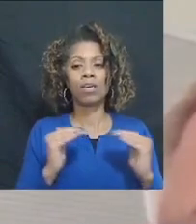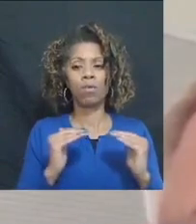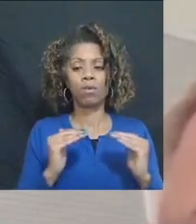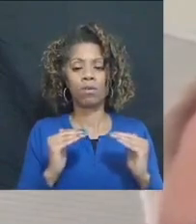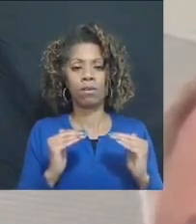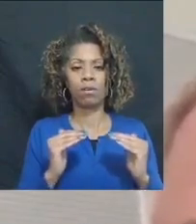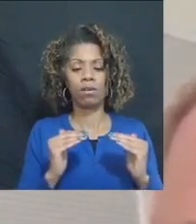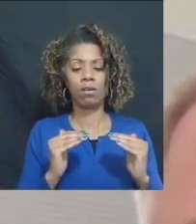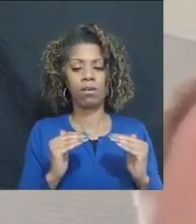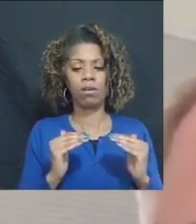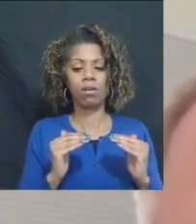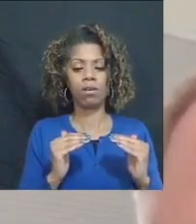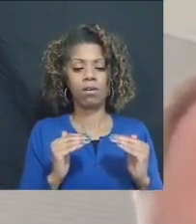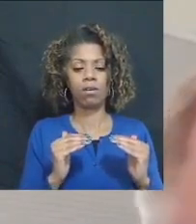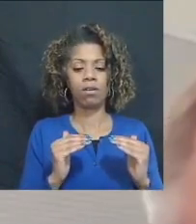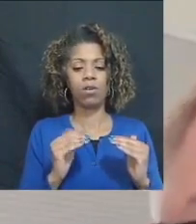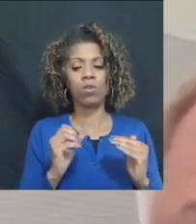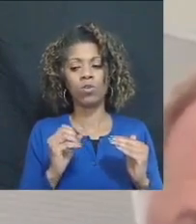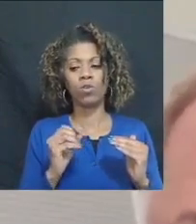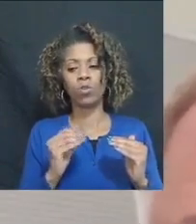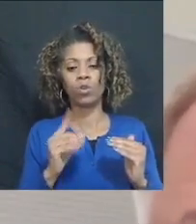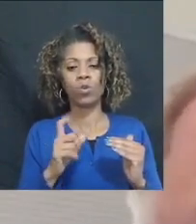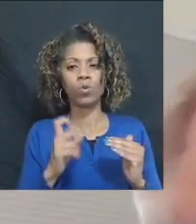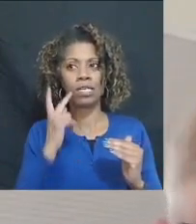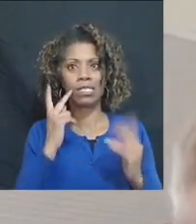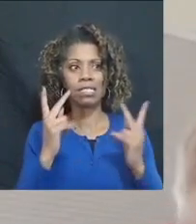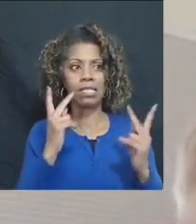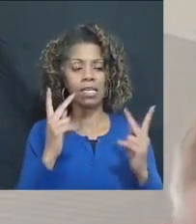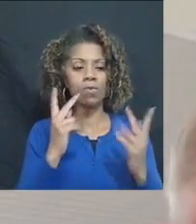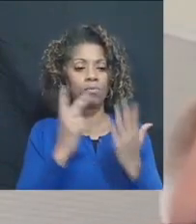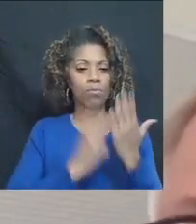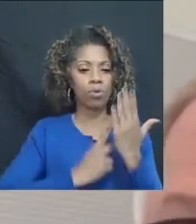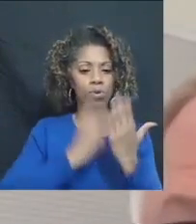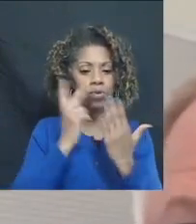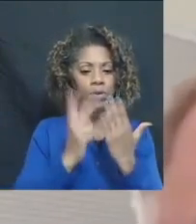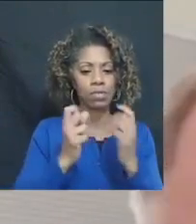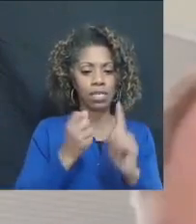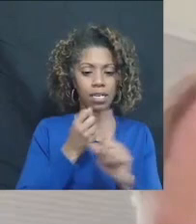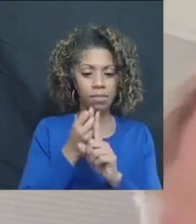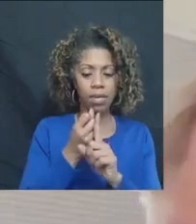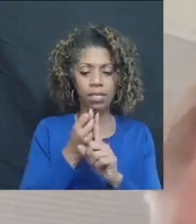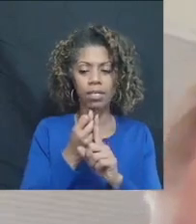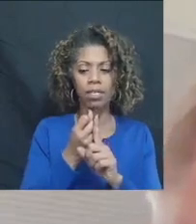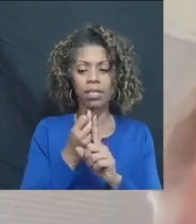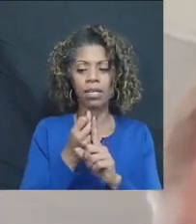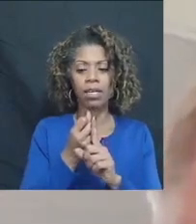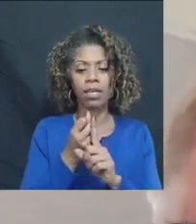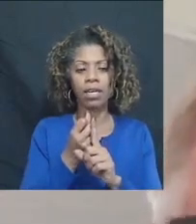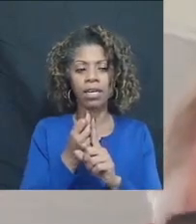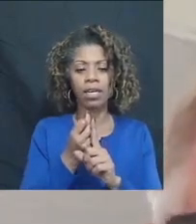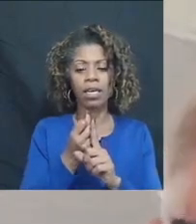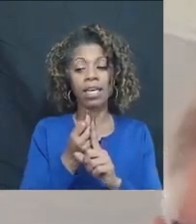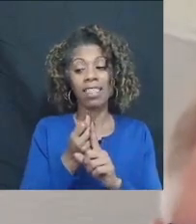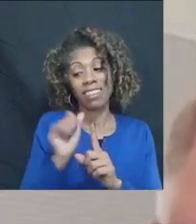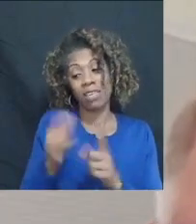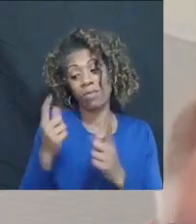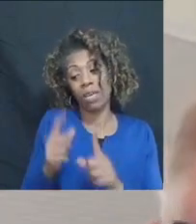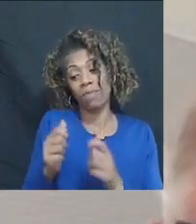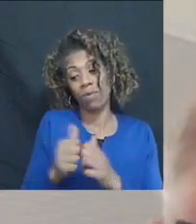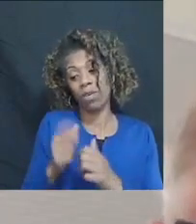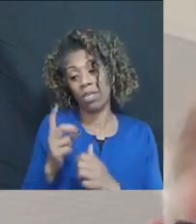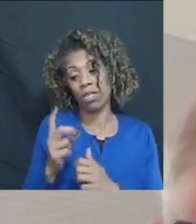programmatic programs, I think, is absolutely important. That's what Drew did at Kaiser, and it has made a big difference.